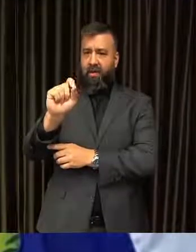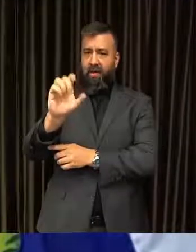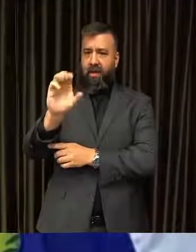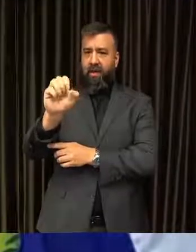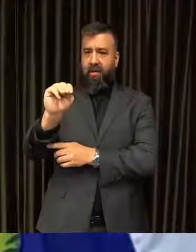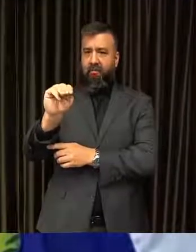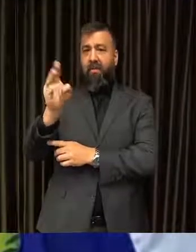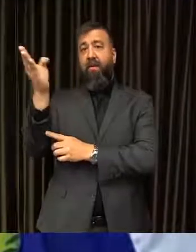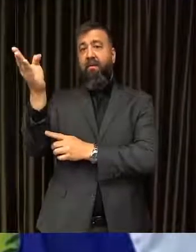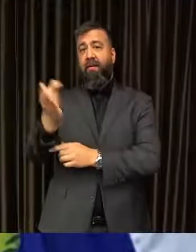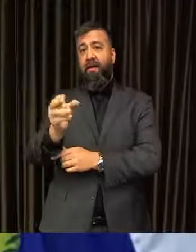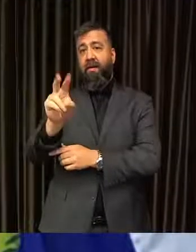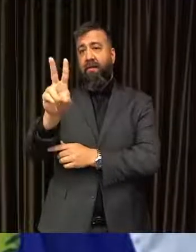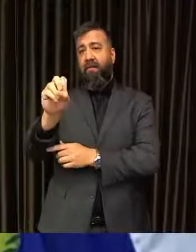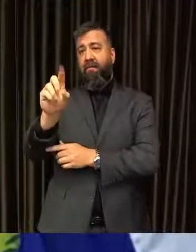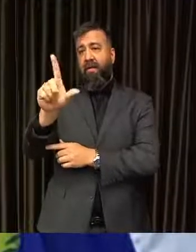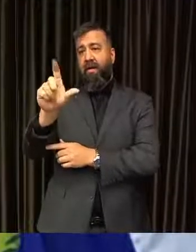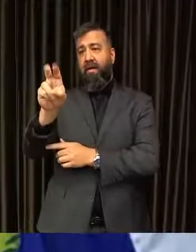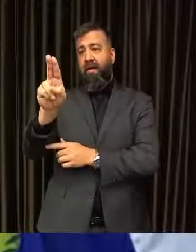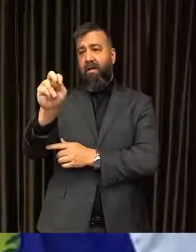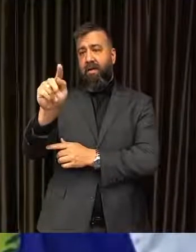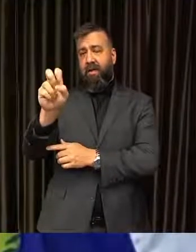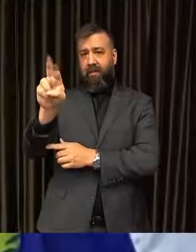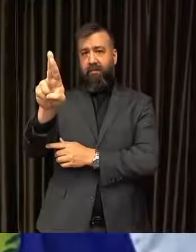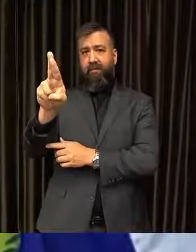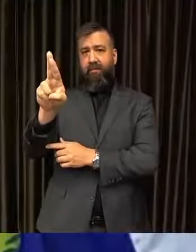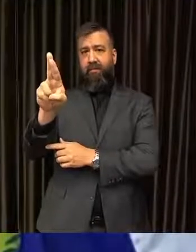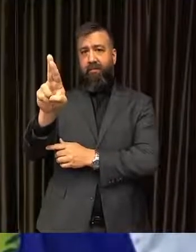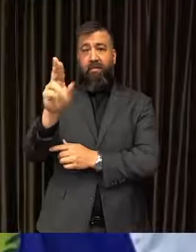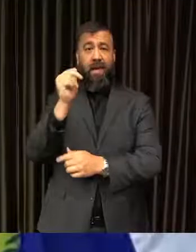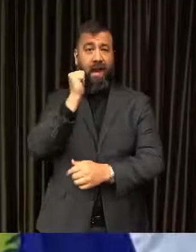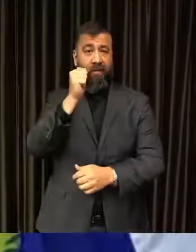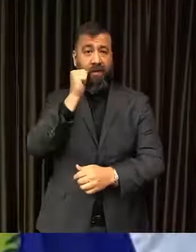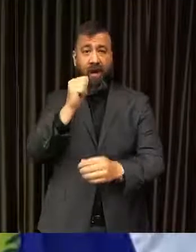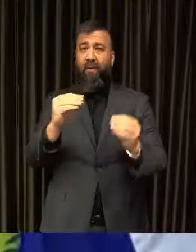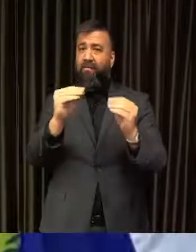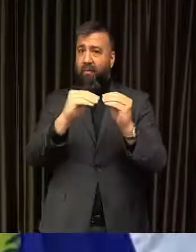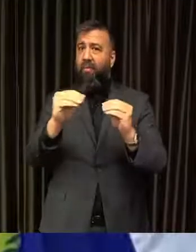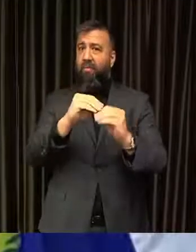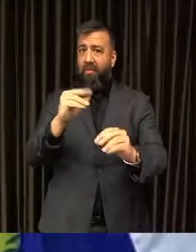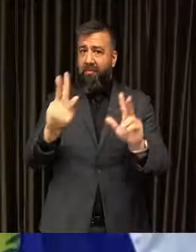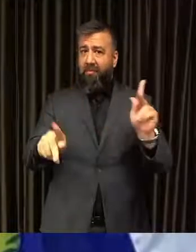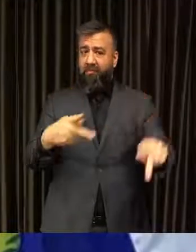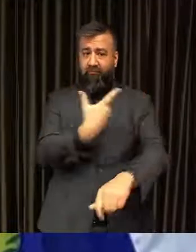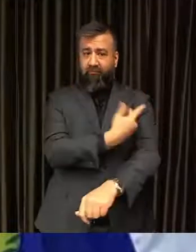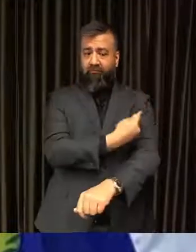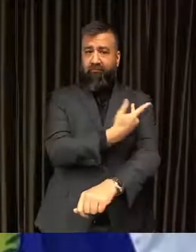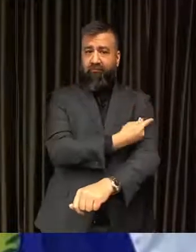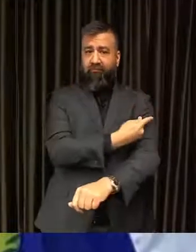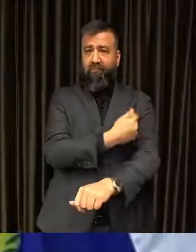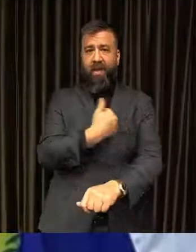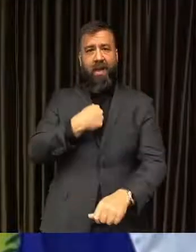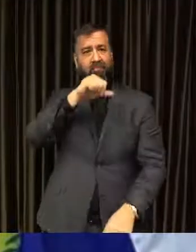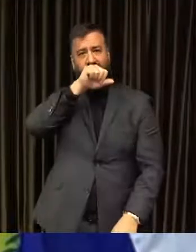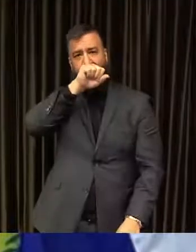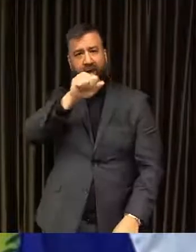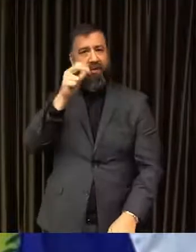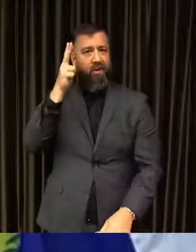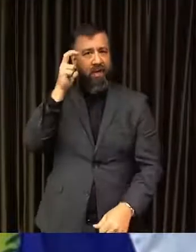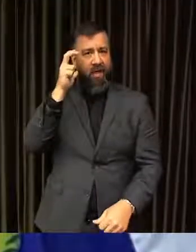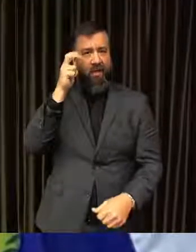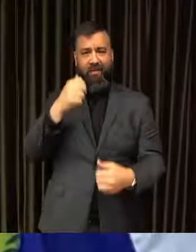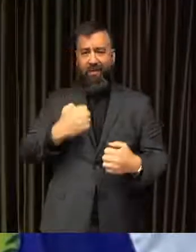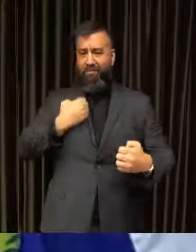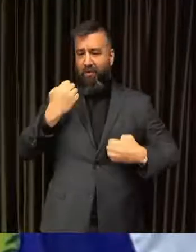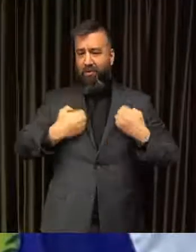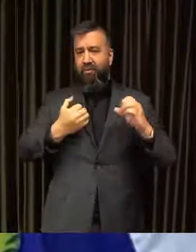stlcorona.com/volunteer. We're getting more shots in arms every day, and I love hearing the often emotional stories that come with sitting down in the chair and